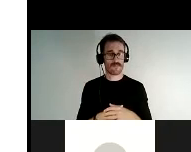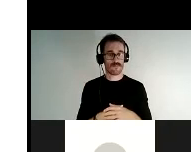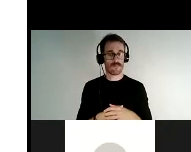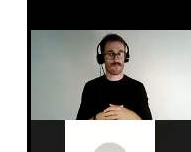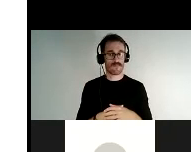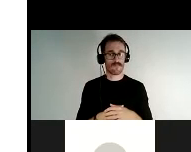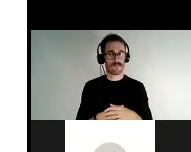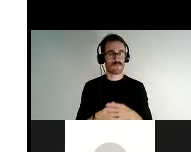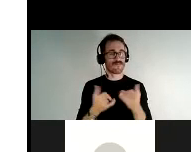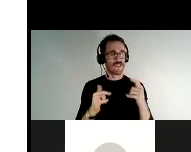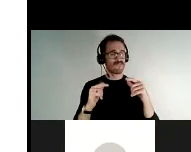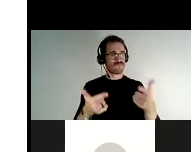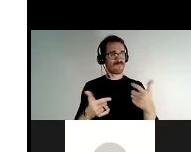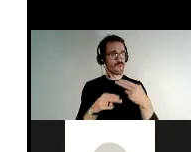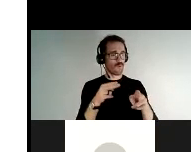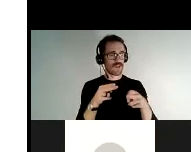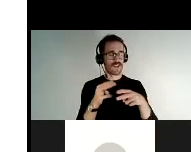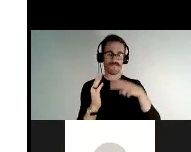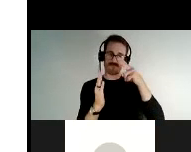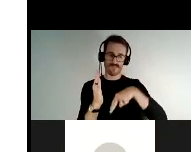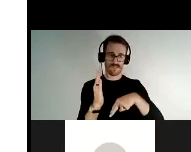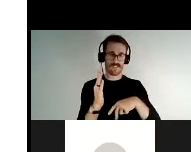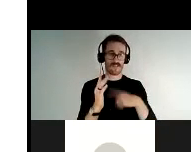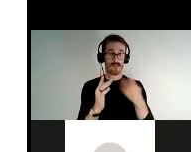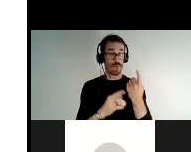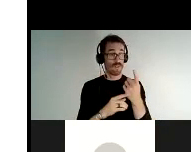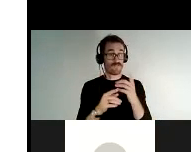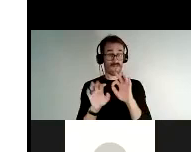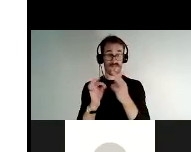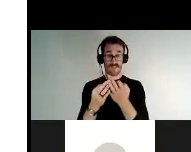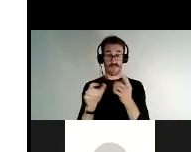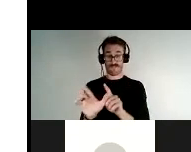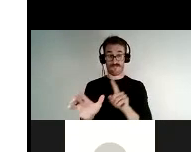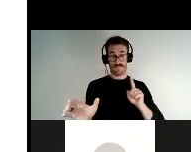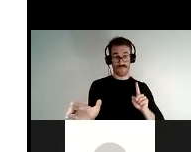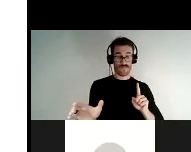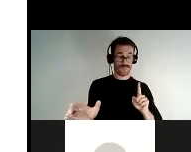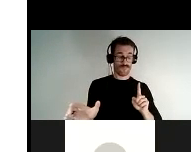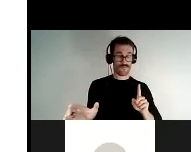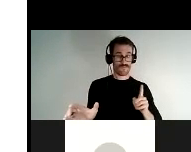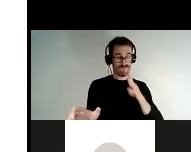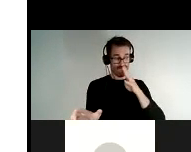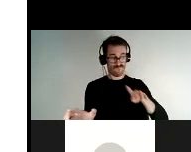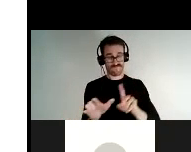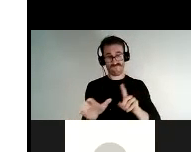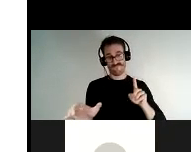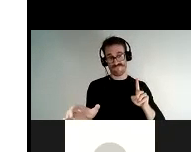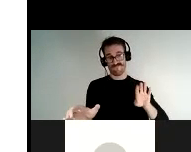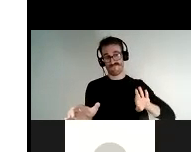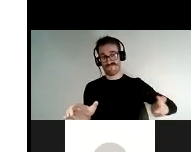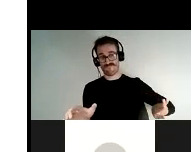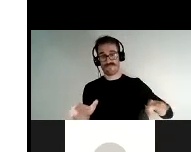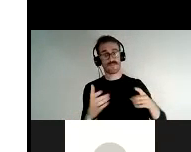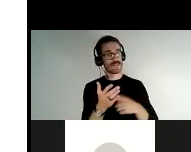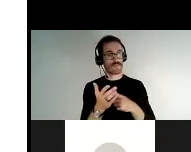but ostracism from the family due to their LGBT status sometimes gets